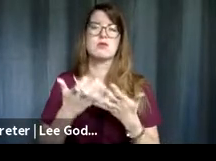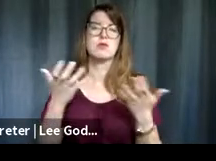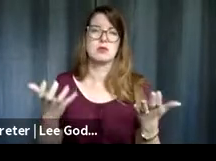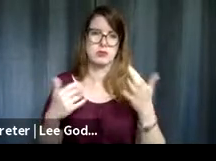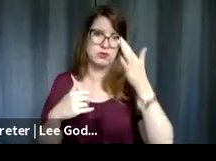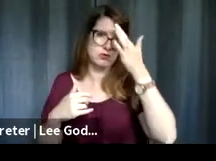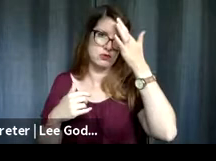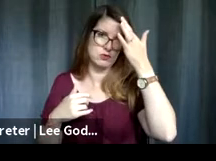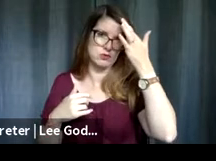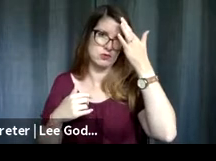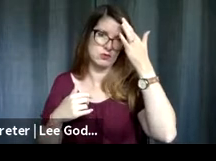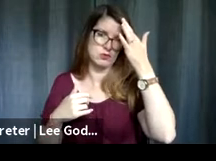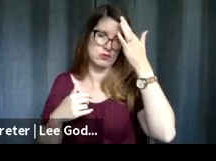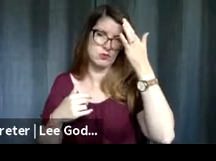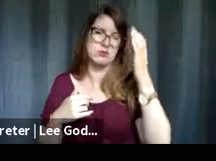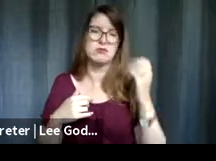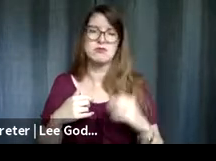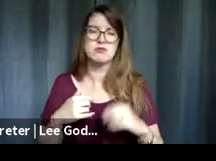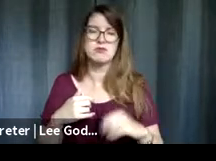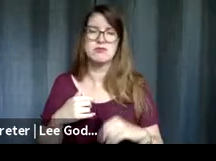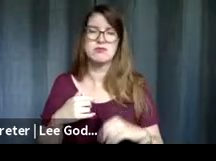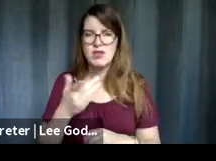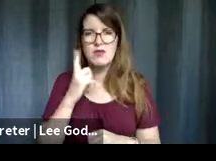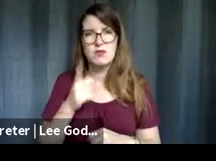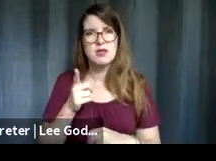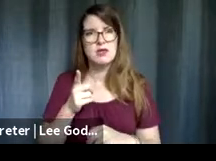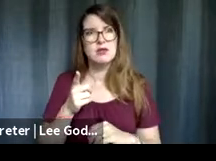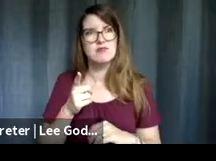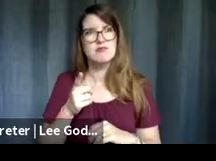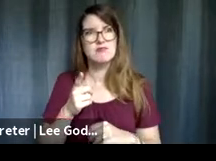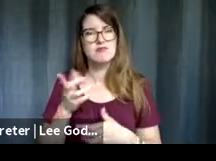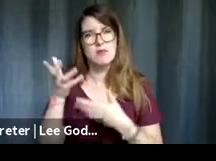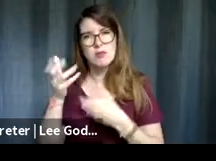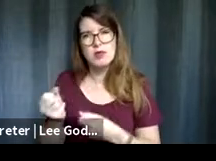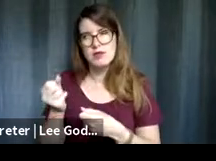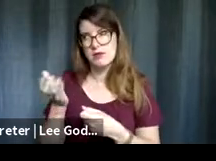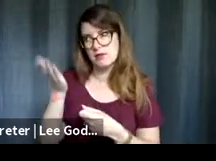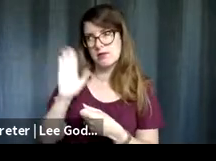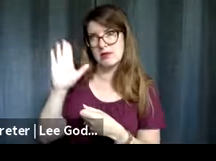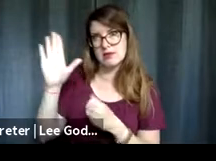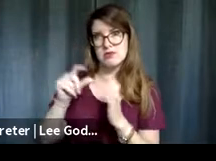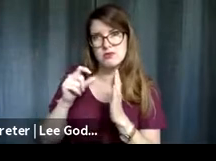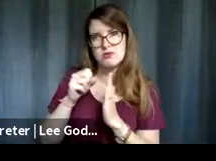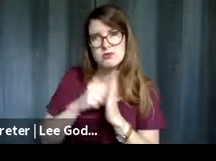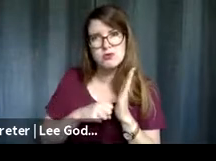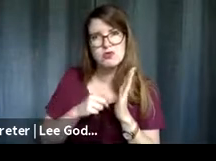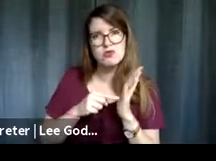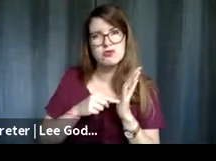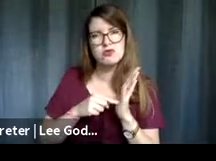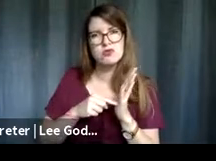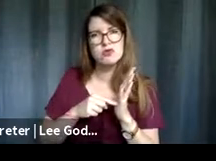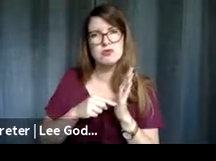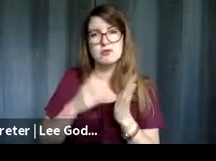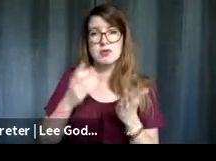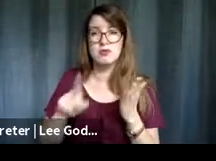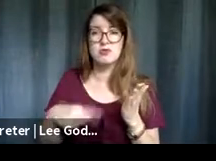gifts. Thank you for being obedient to what God has shown us in Scripture and trusting in Him. But, you know, maybe you're just checking